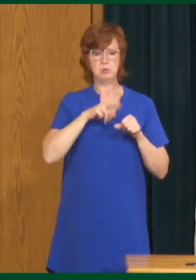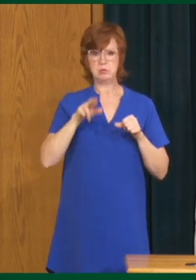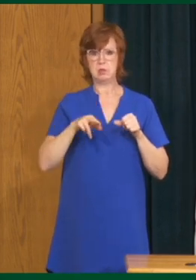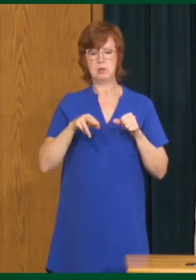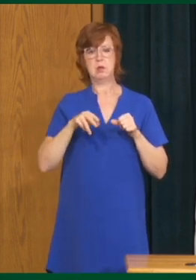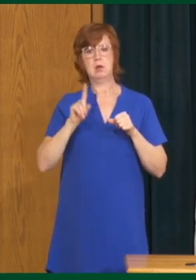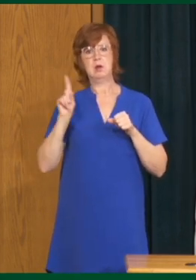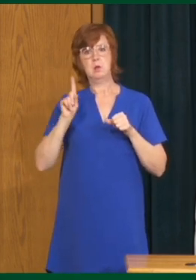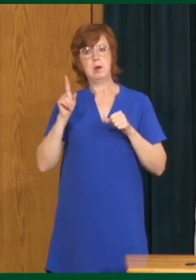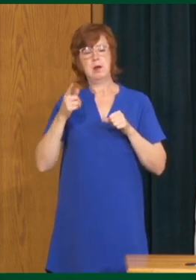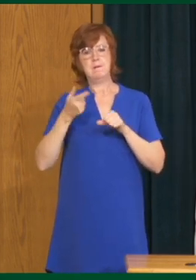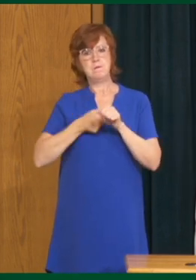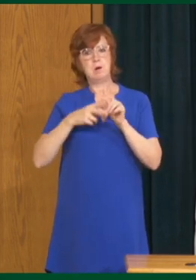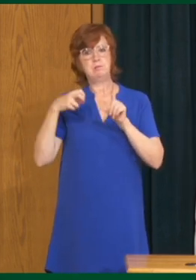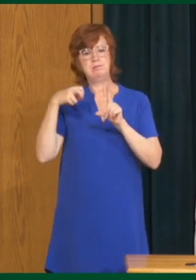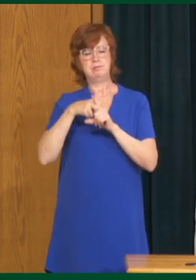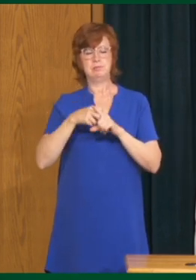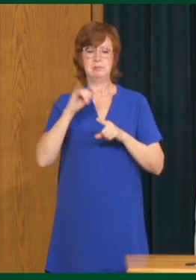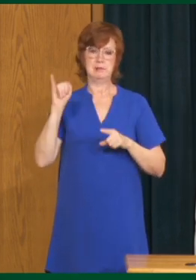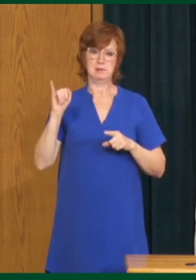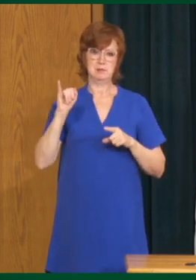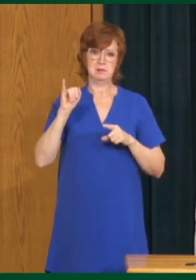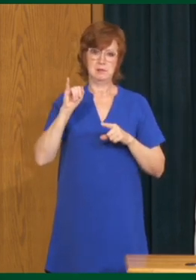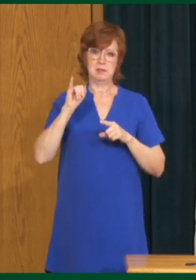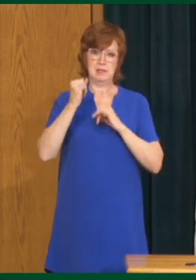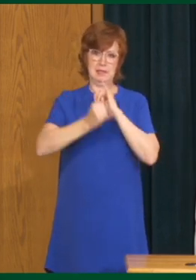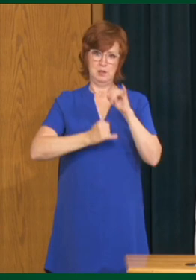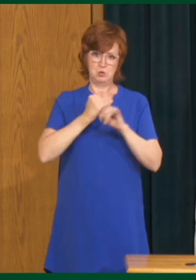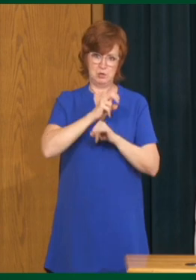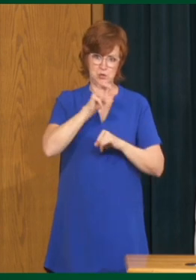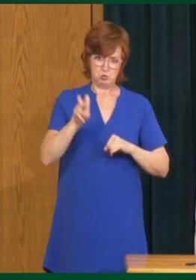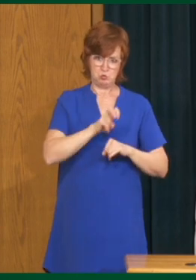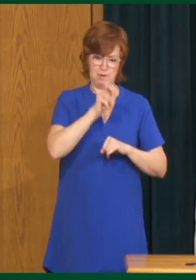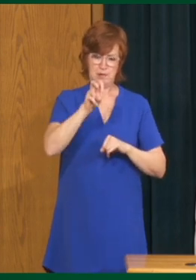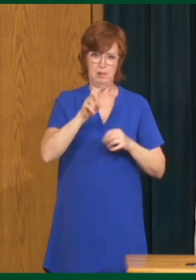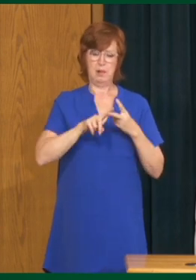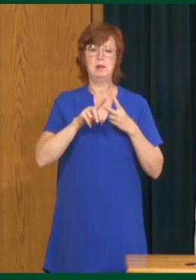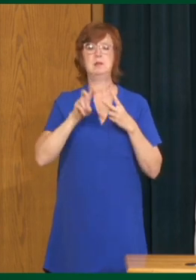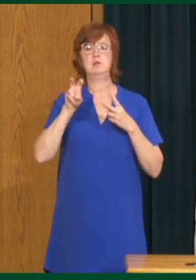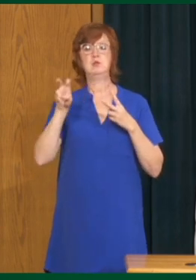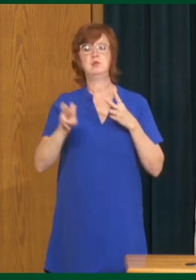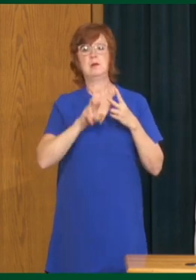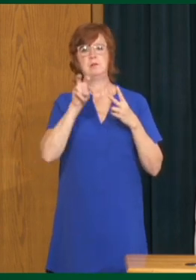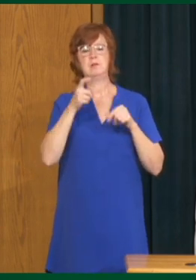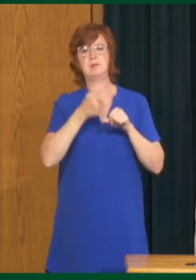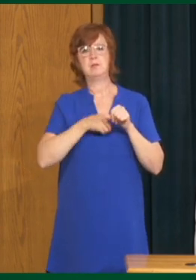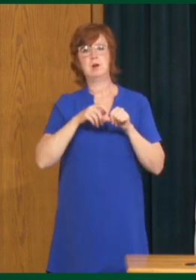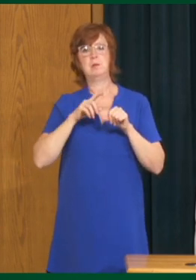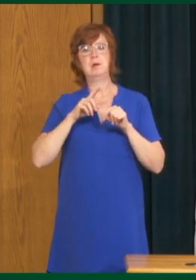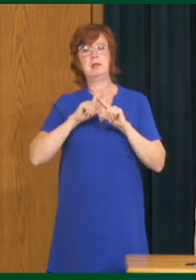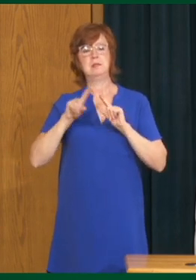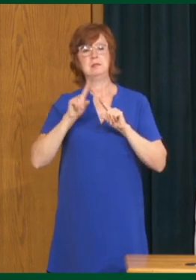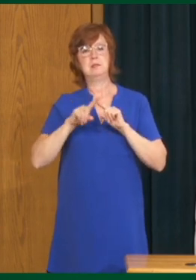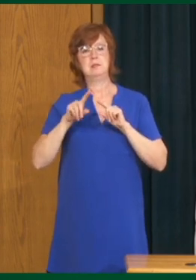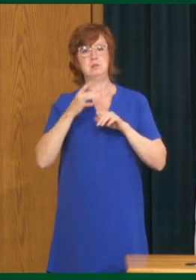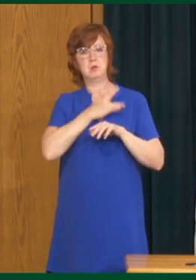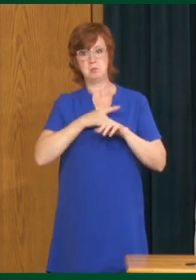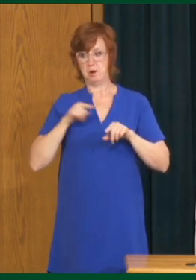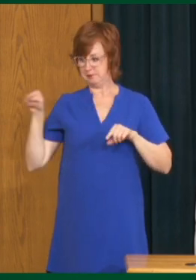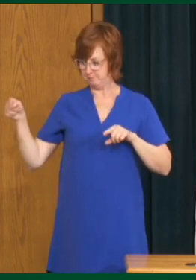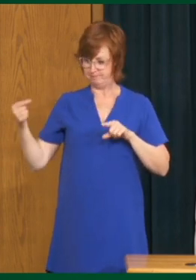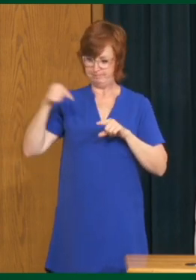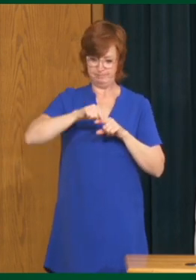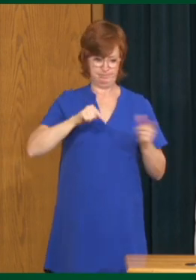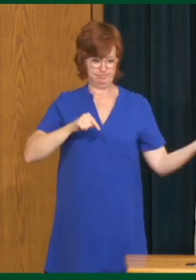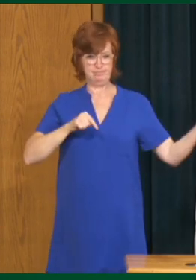to international travel, travel to other provinces, and their close household contacts. So there's no further clusters